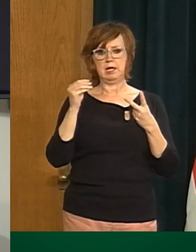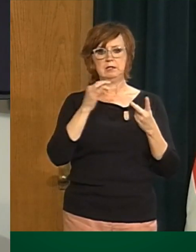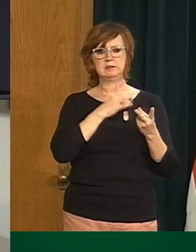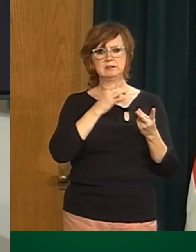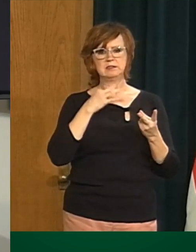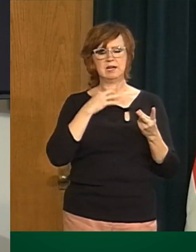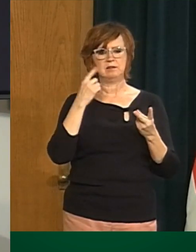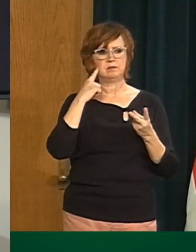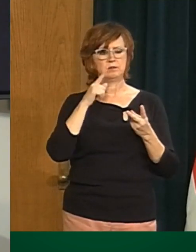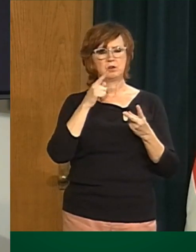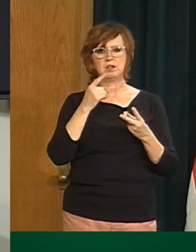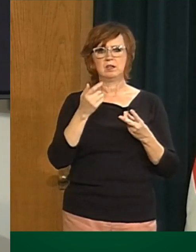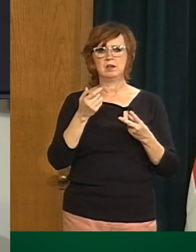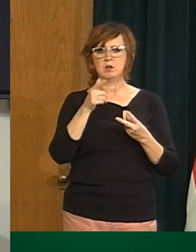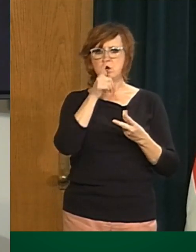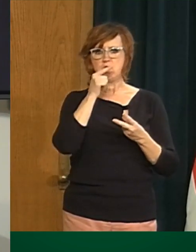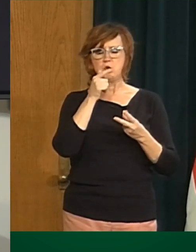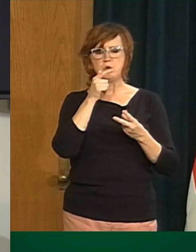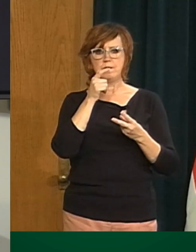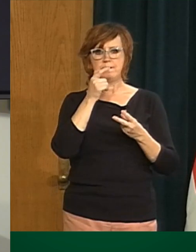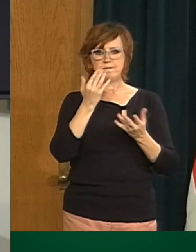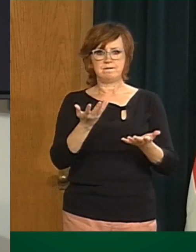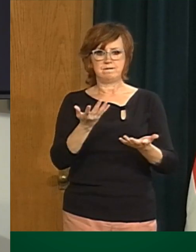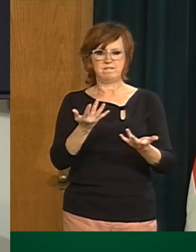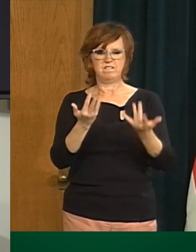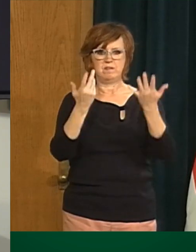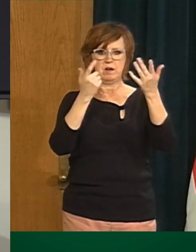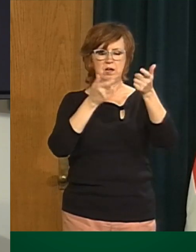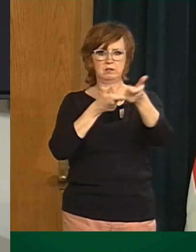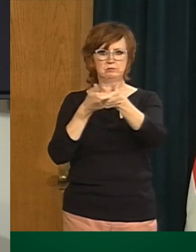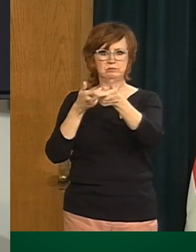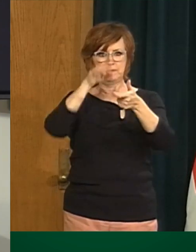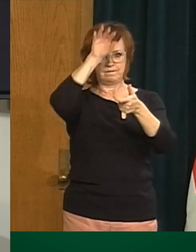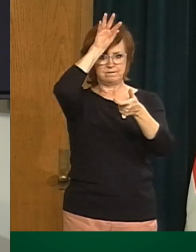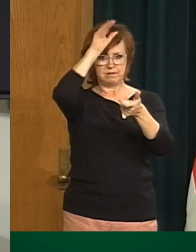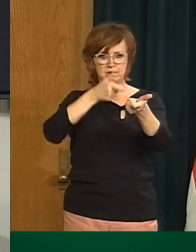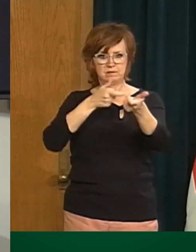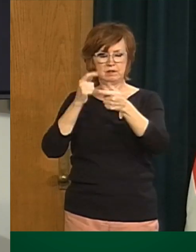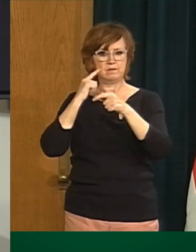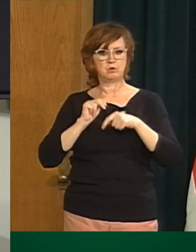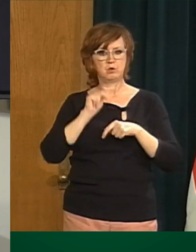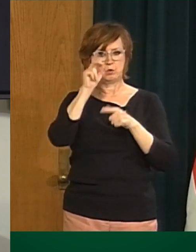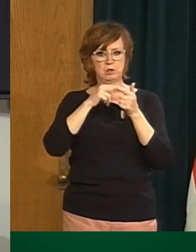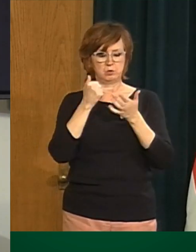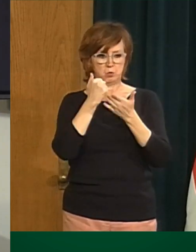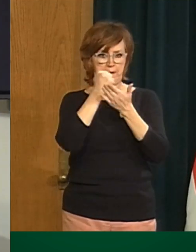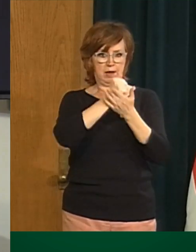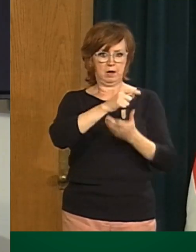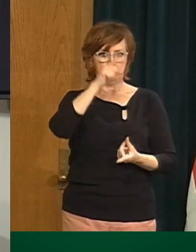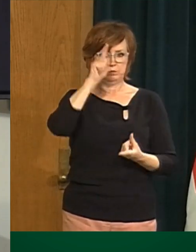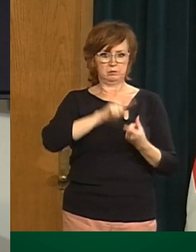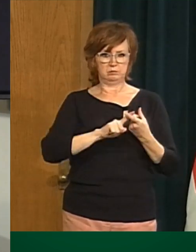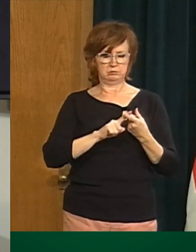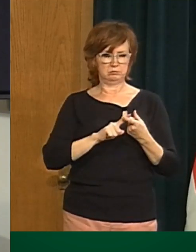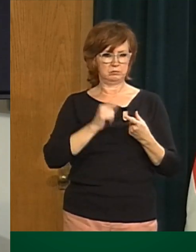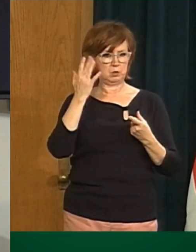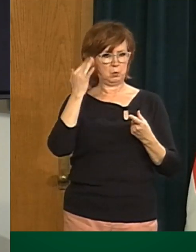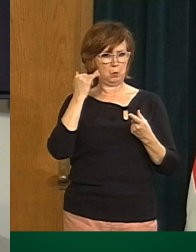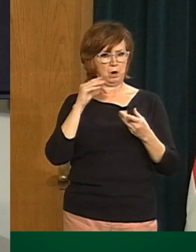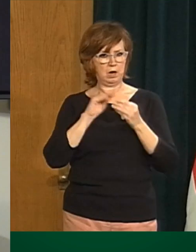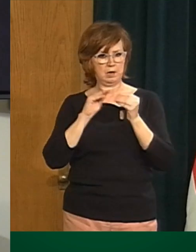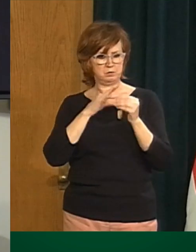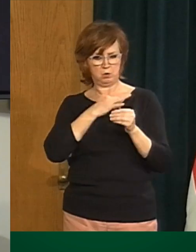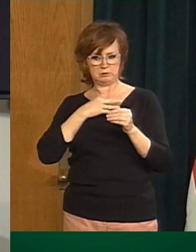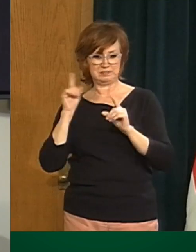sending further north? And are people just not listening to the advice to stay home? Like, is that why